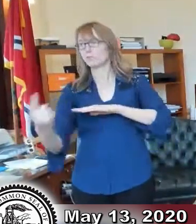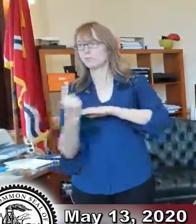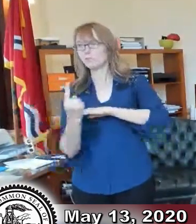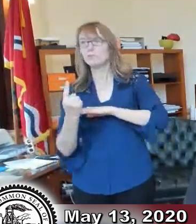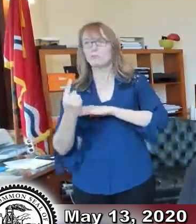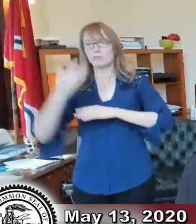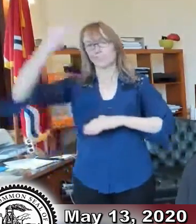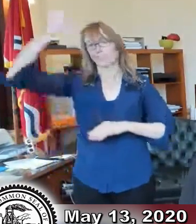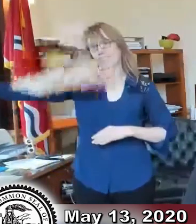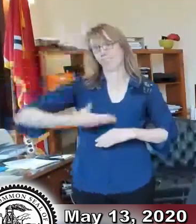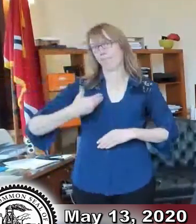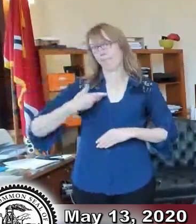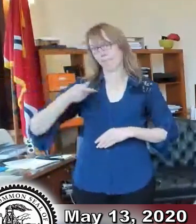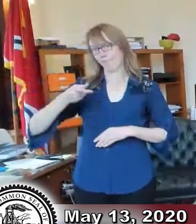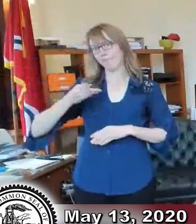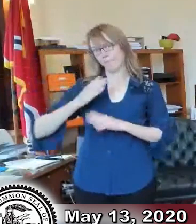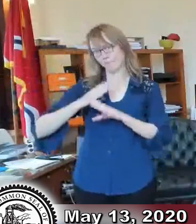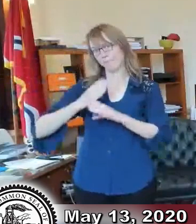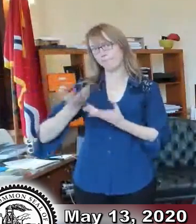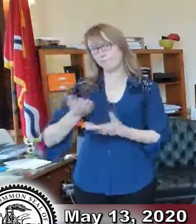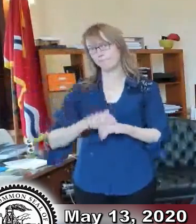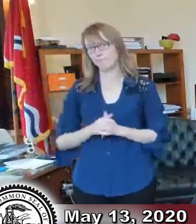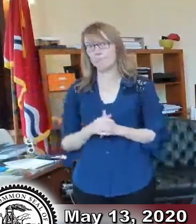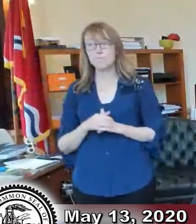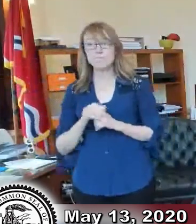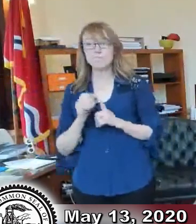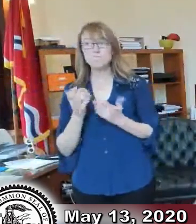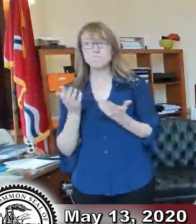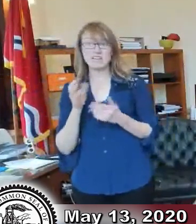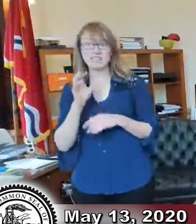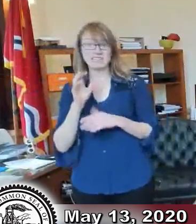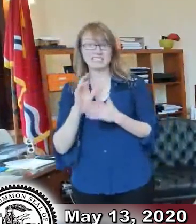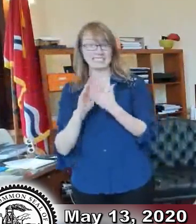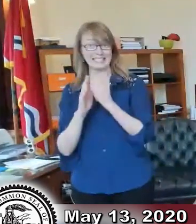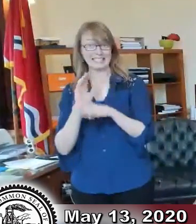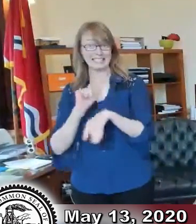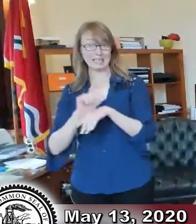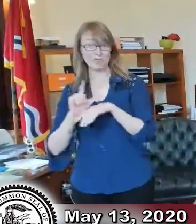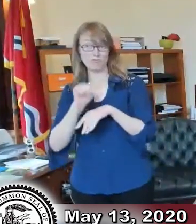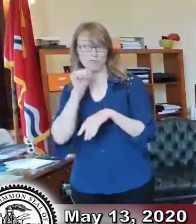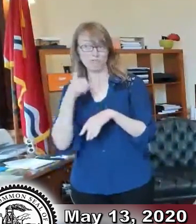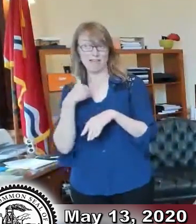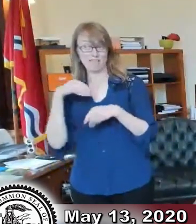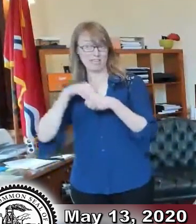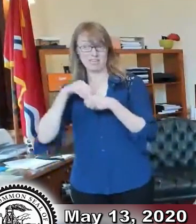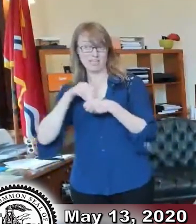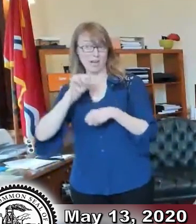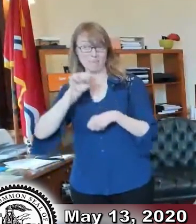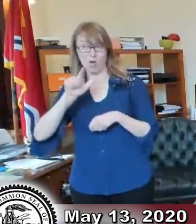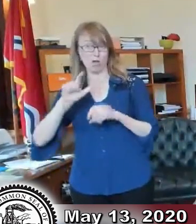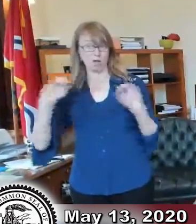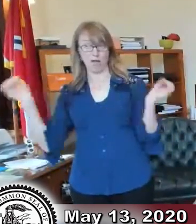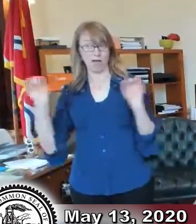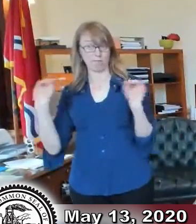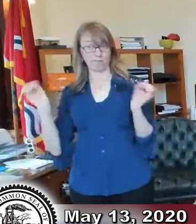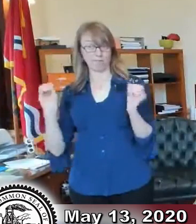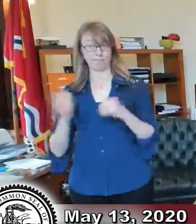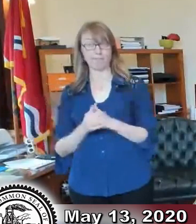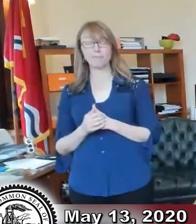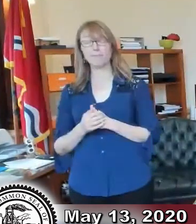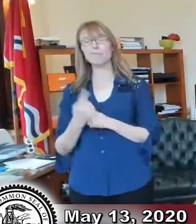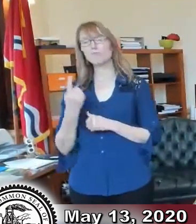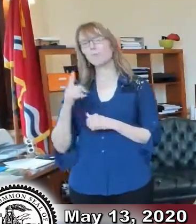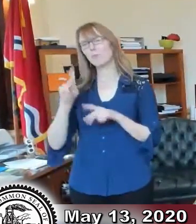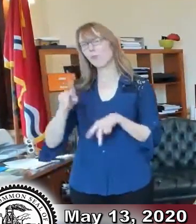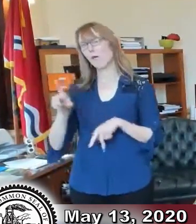the city doesn't actually have any malls, as in any enclosed malls. Chris's question, Mayor, is what do you tell